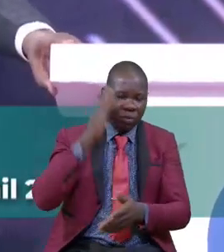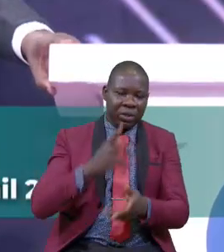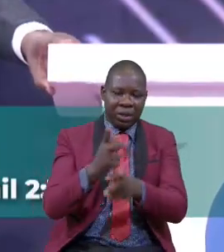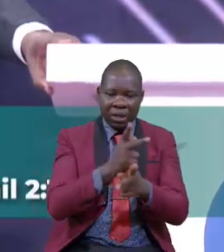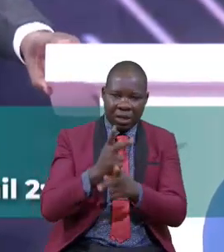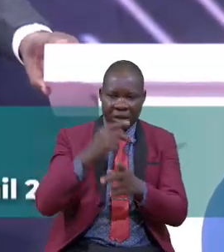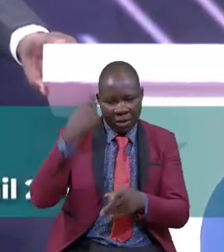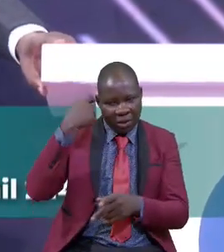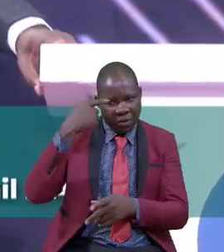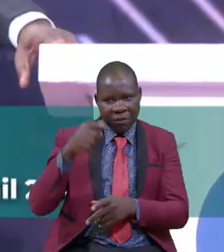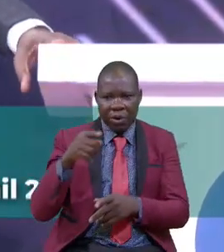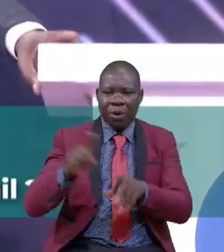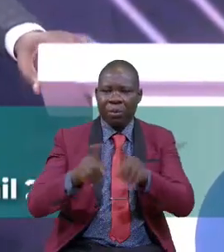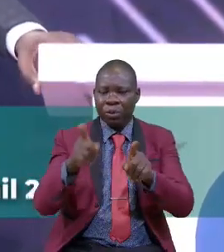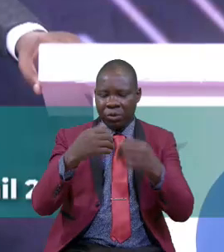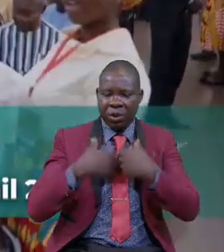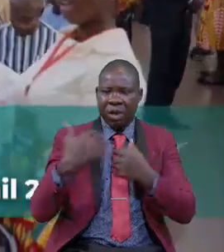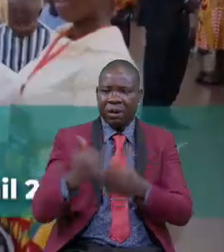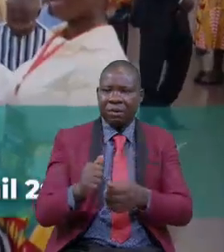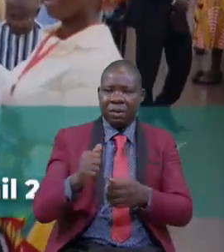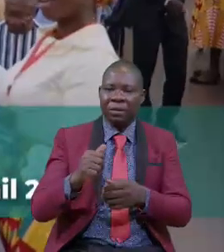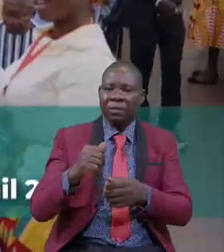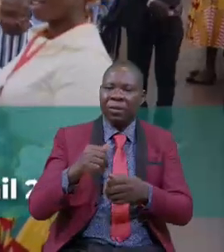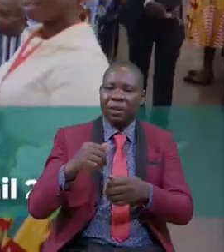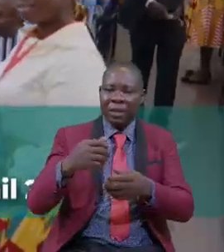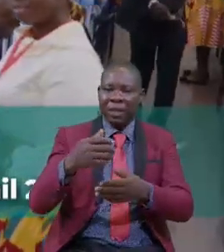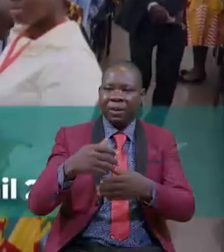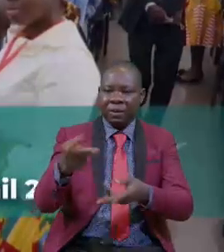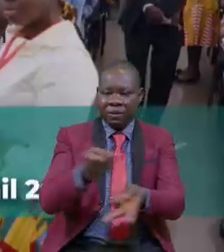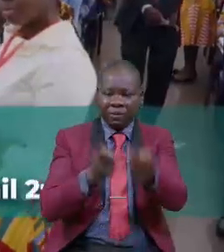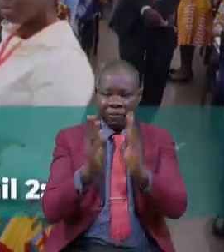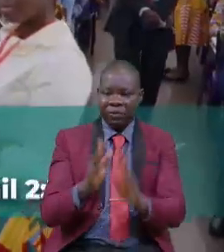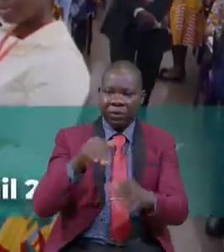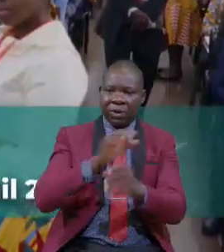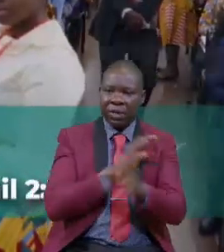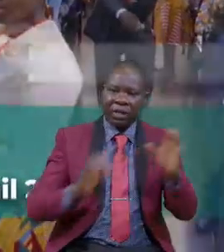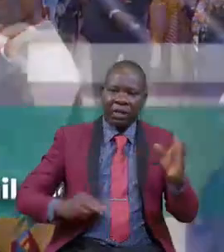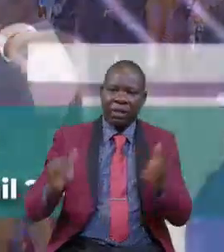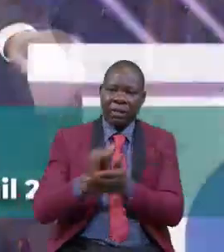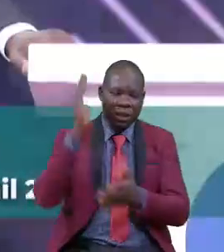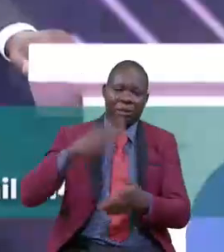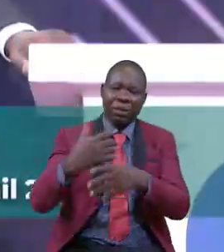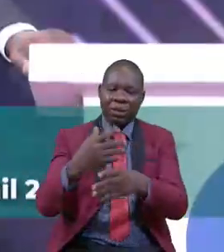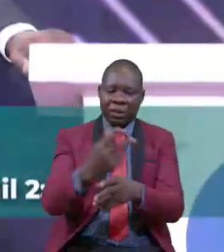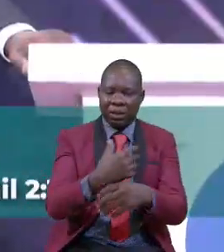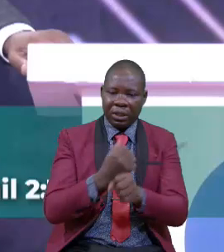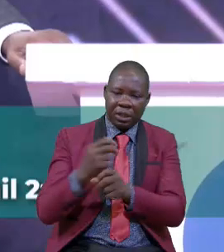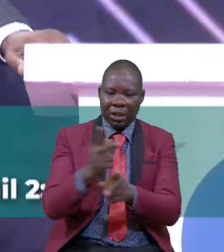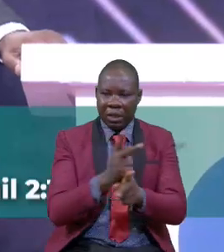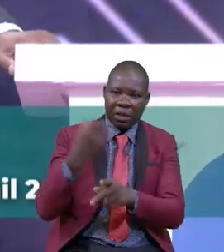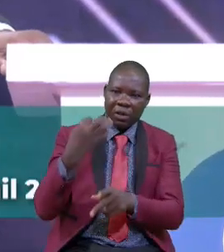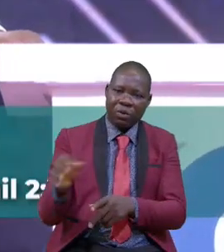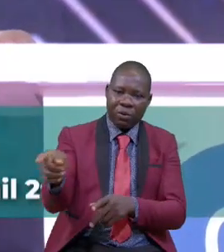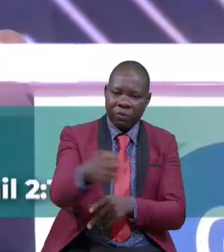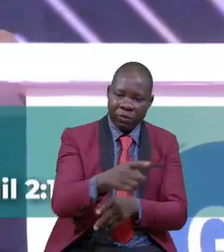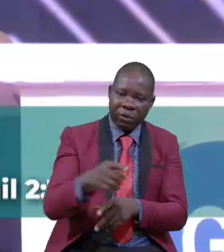is going to take care of you. He'll take care of your family. He'll take care of your profession. He'll